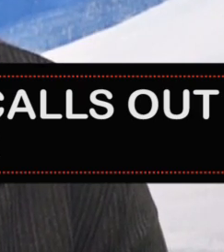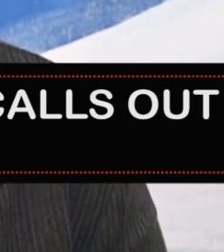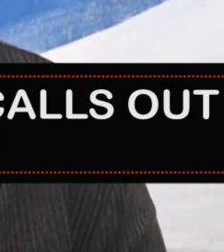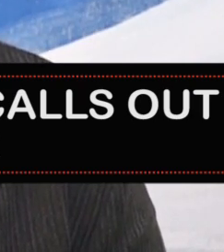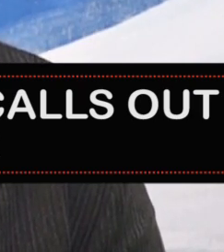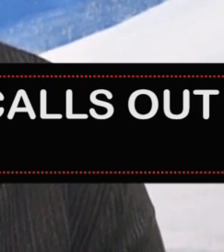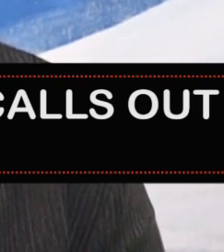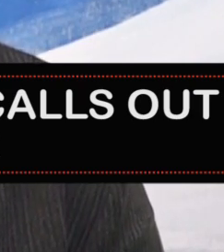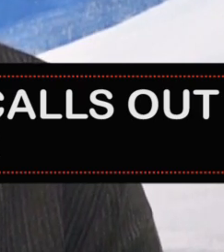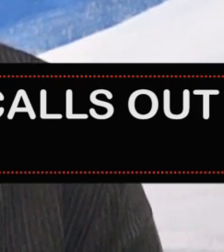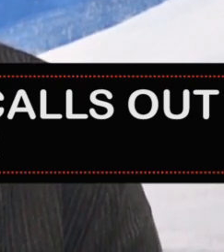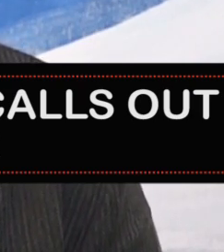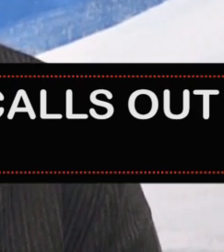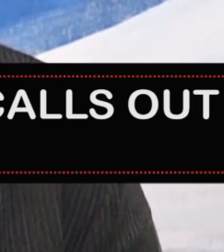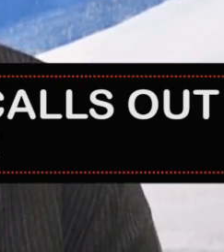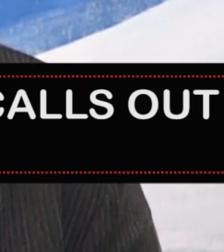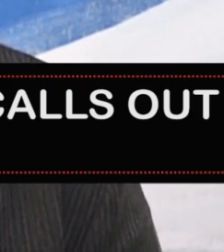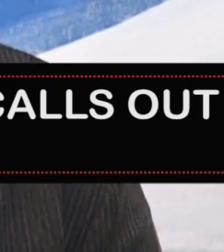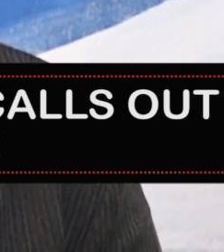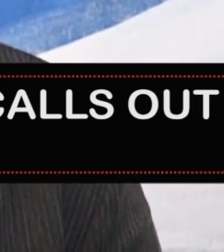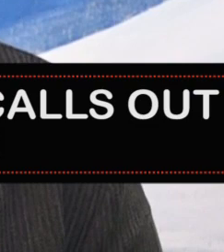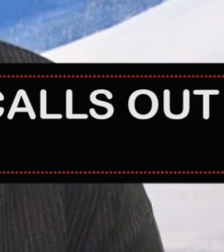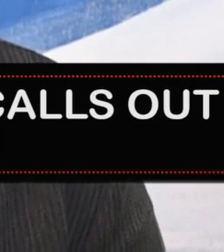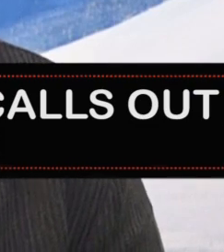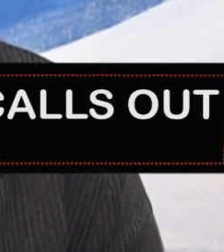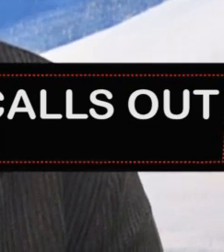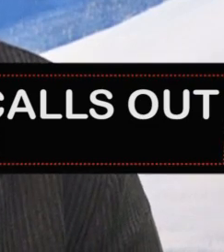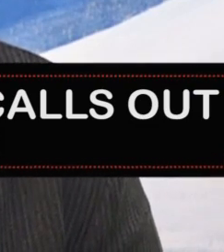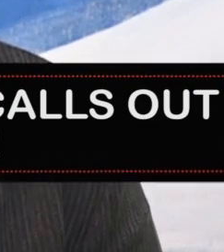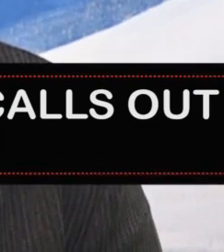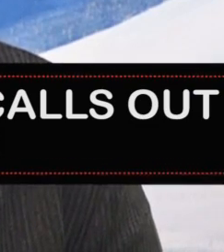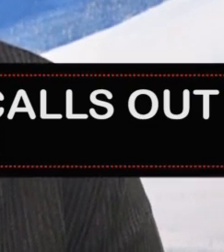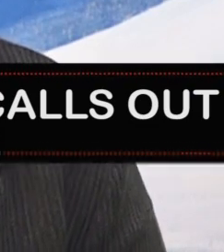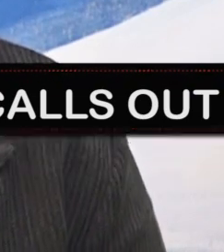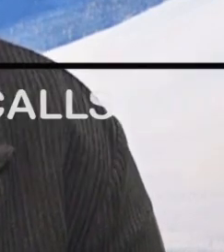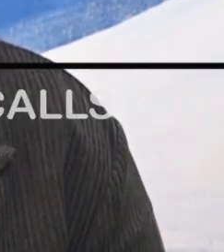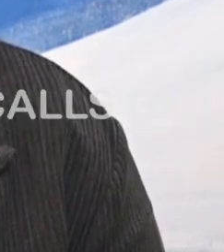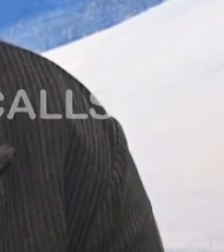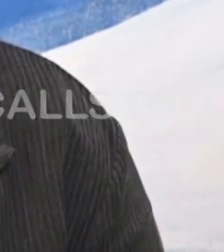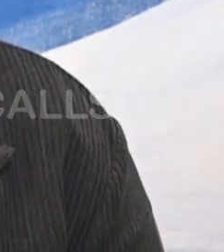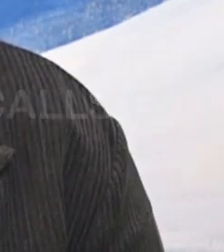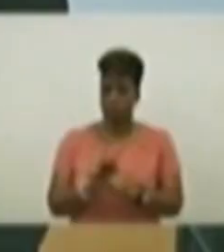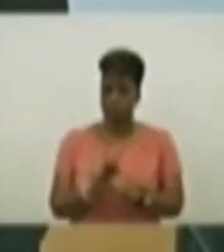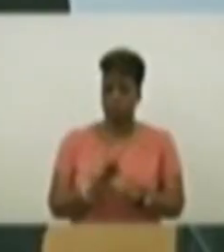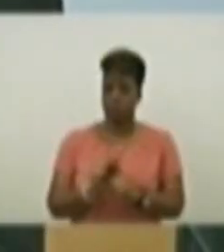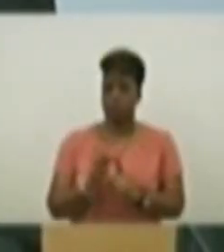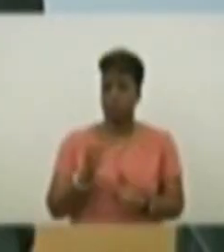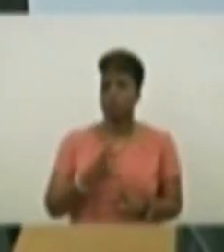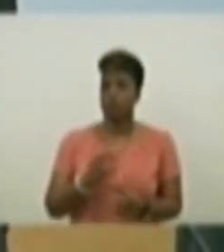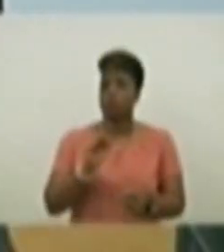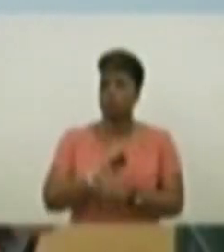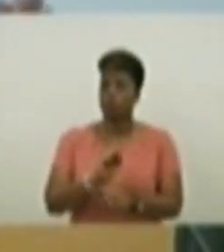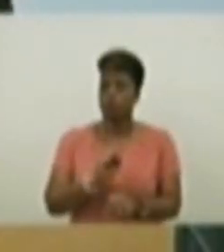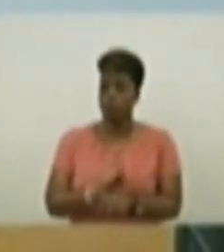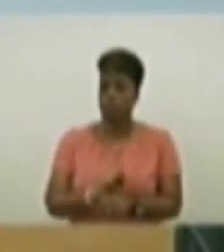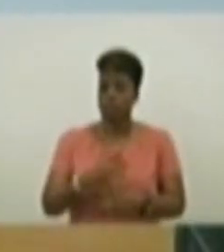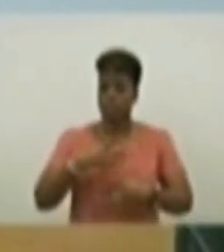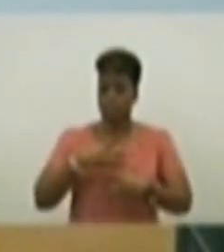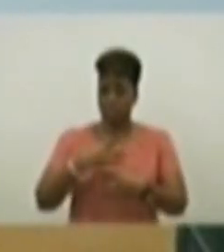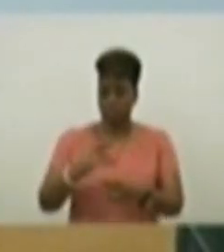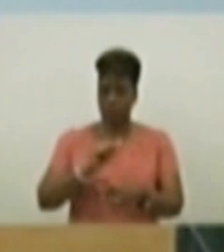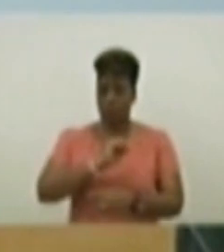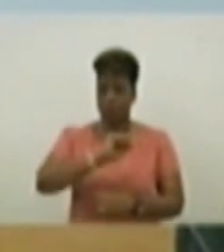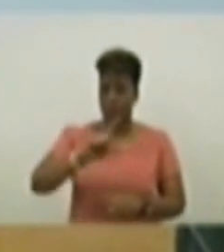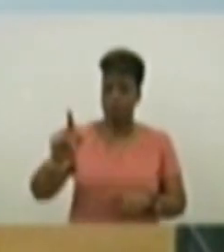an attack on the hard-working and patriotic public servants of the ministry of finance by senator and head of the trades union council mr